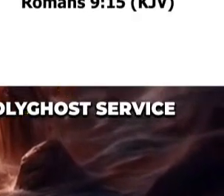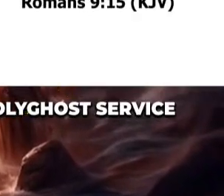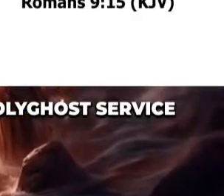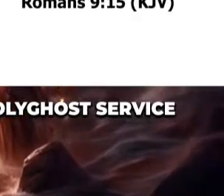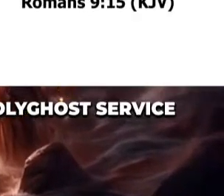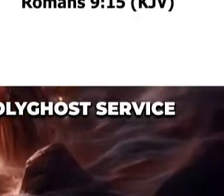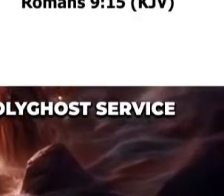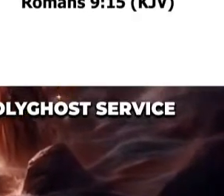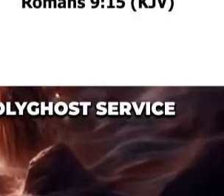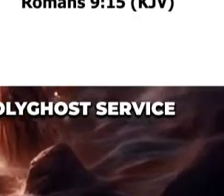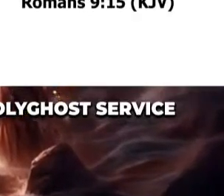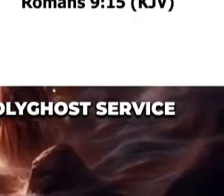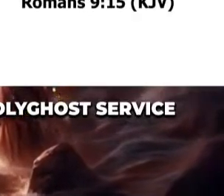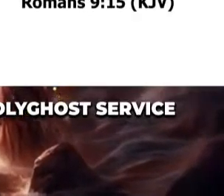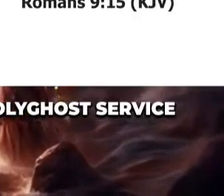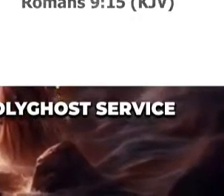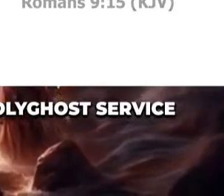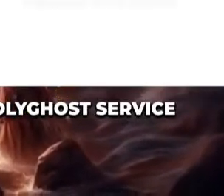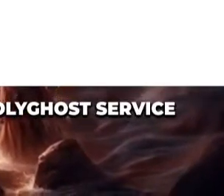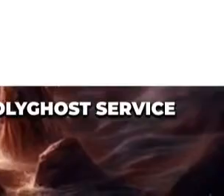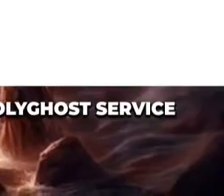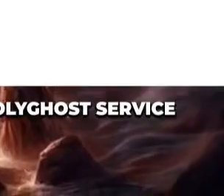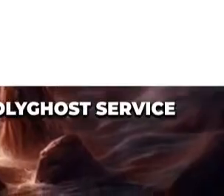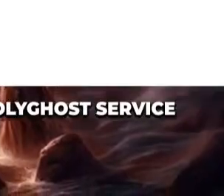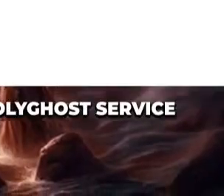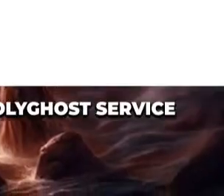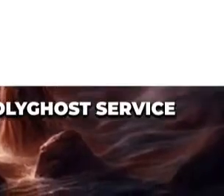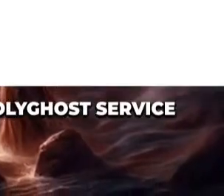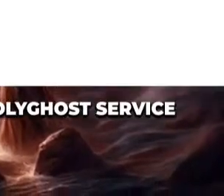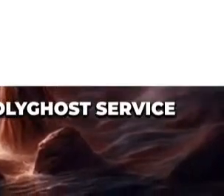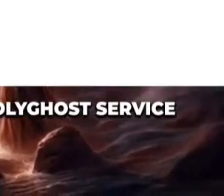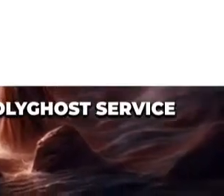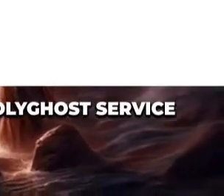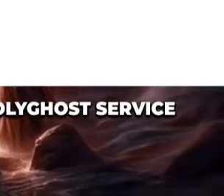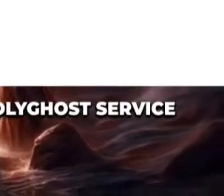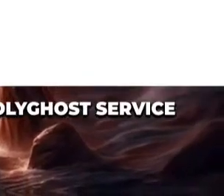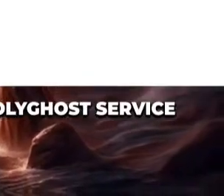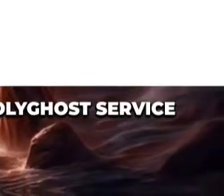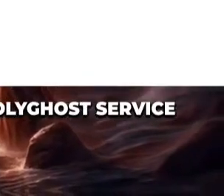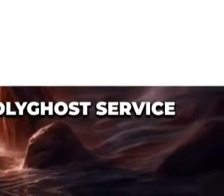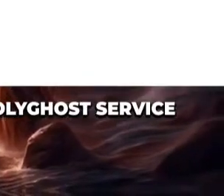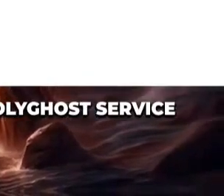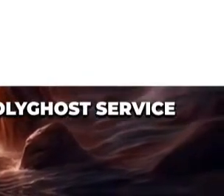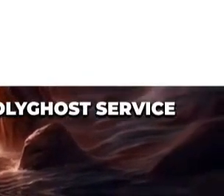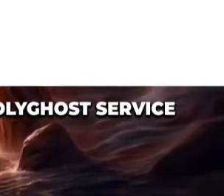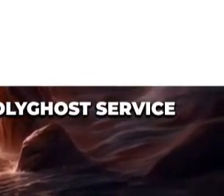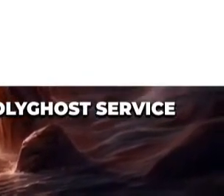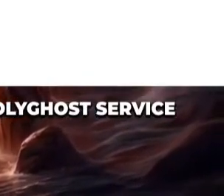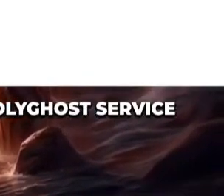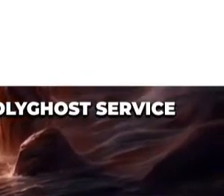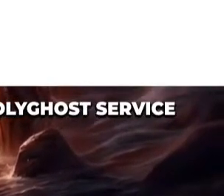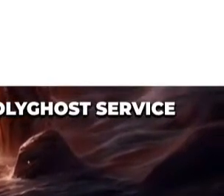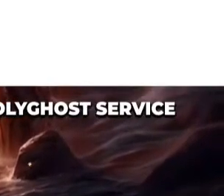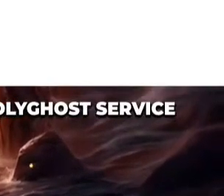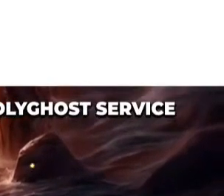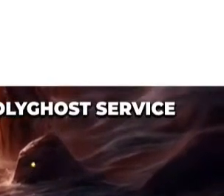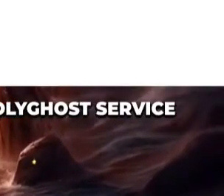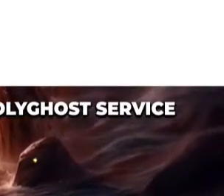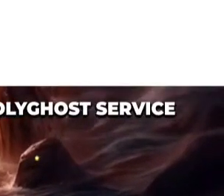7. Matthew 5, 7, he said, hey, blessed are the merciful, for they shall